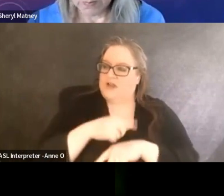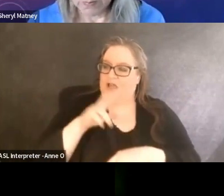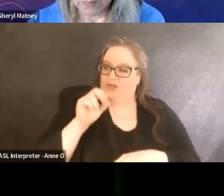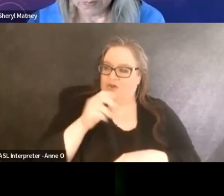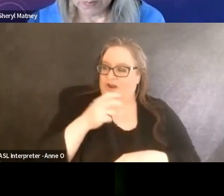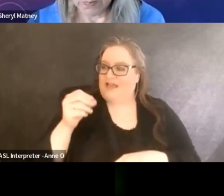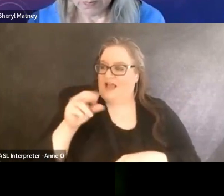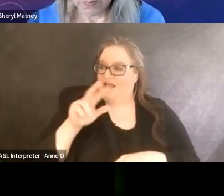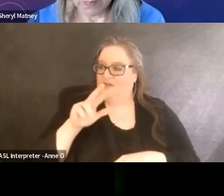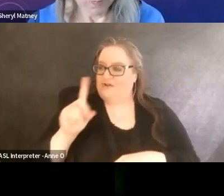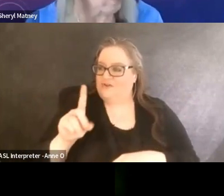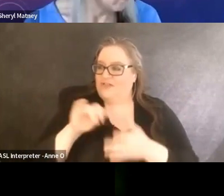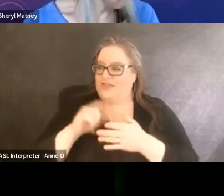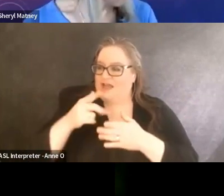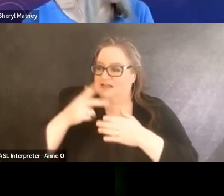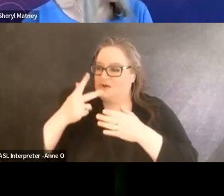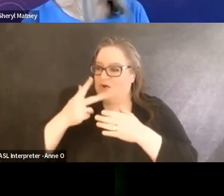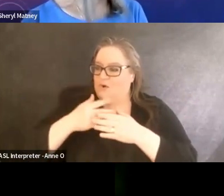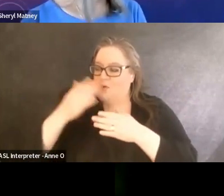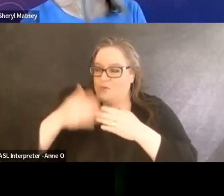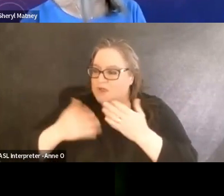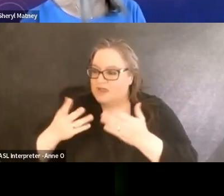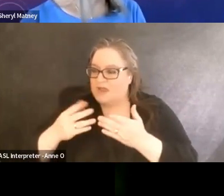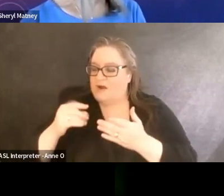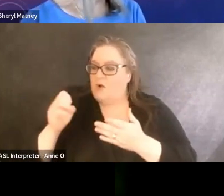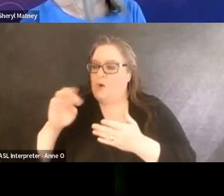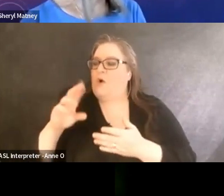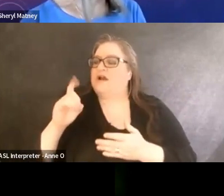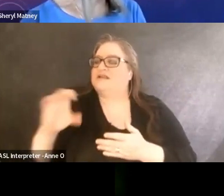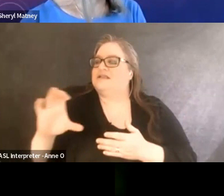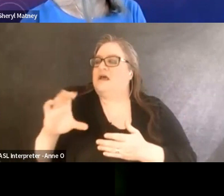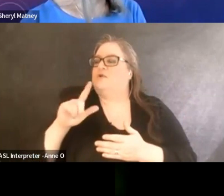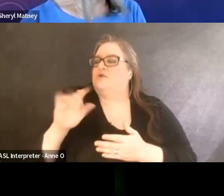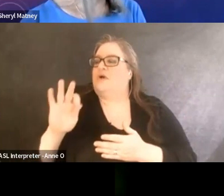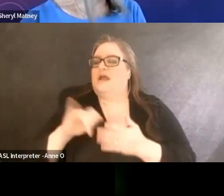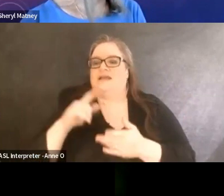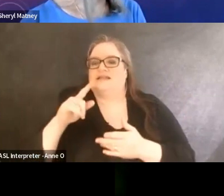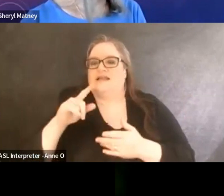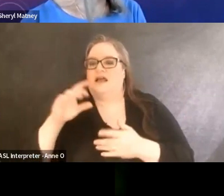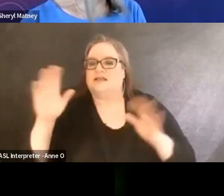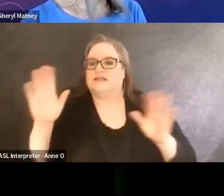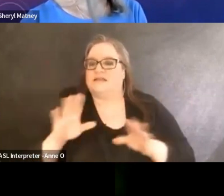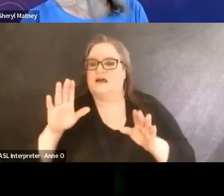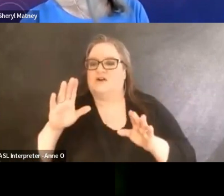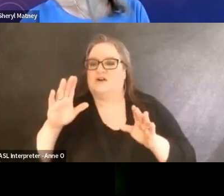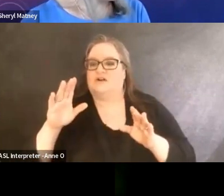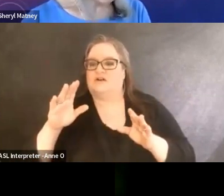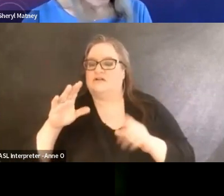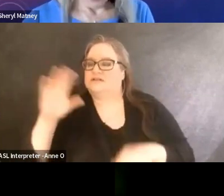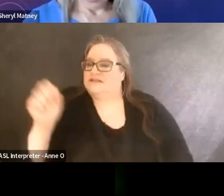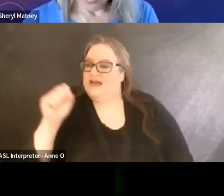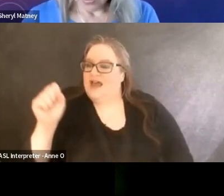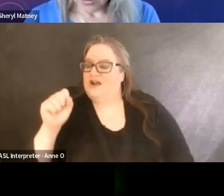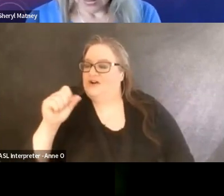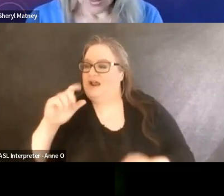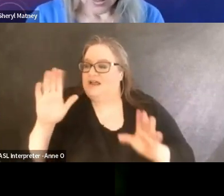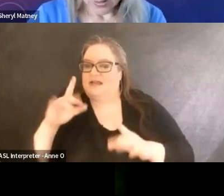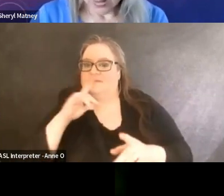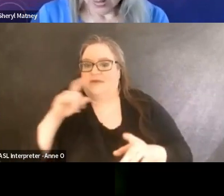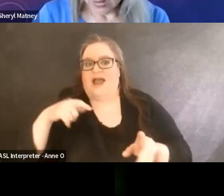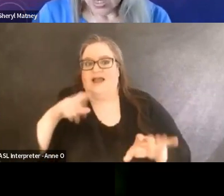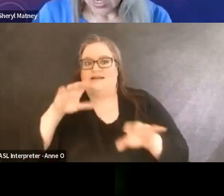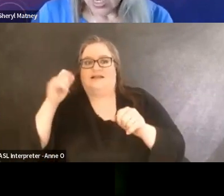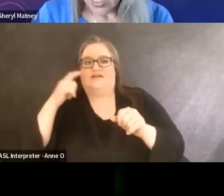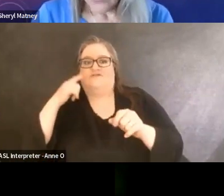both weekends. Is that the due date, or is it December 29th? It's like a Saturday and a Sunday. I might have missed it. I did have to step away